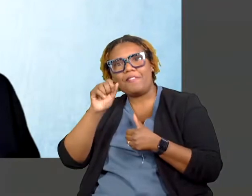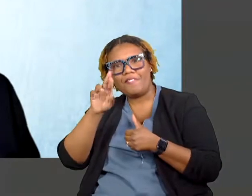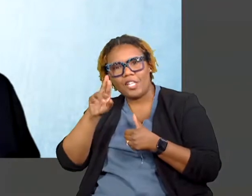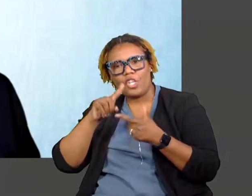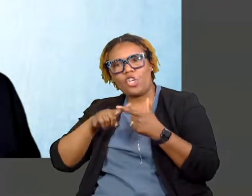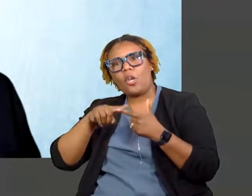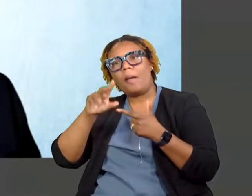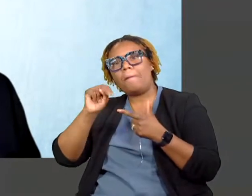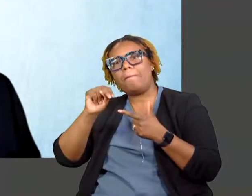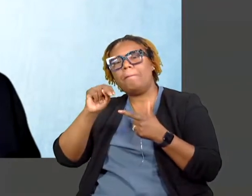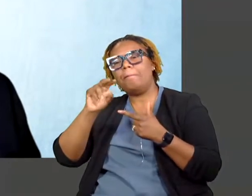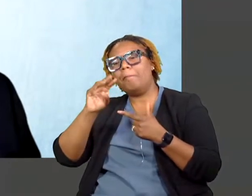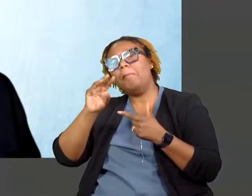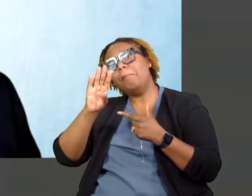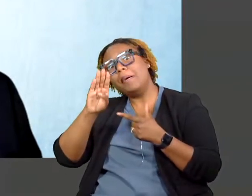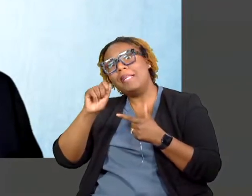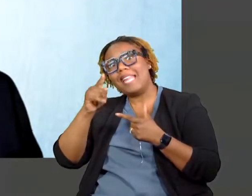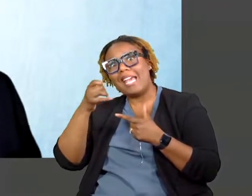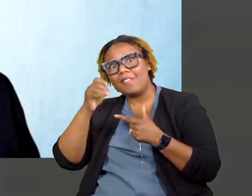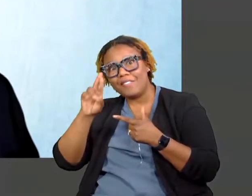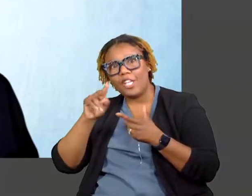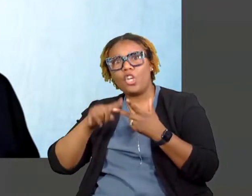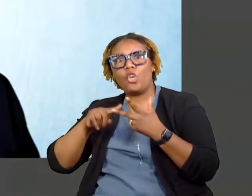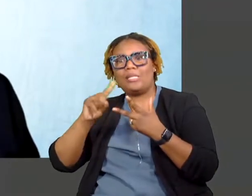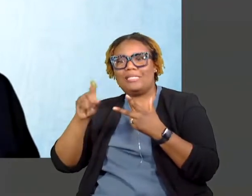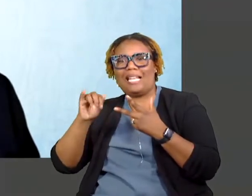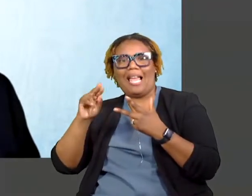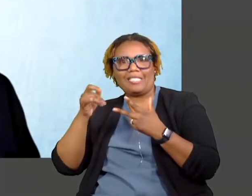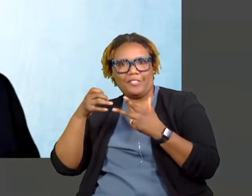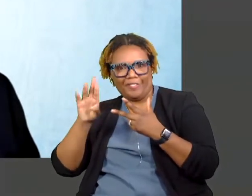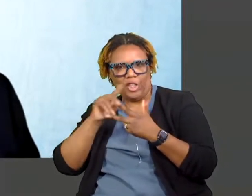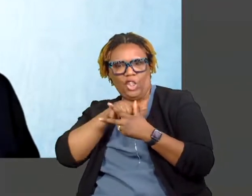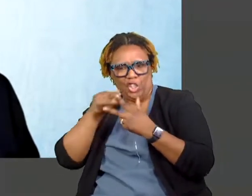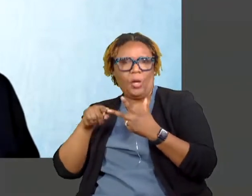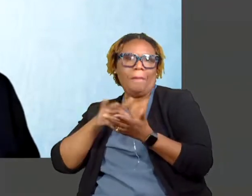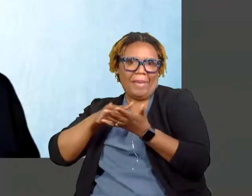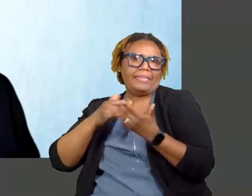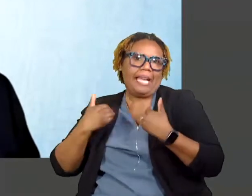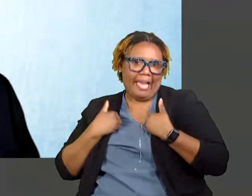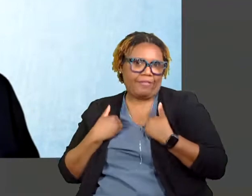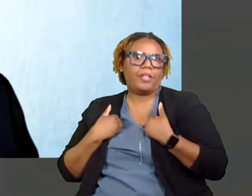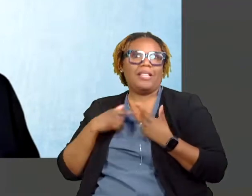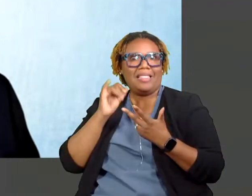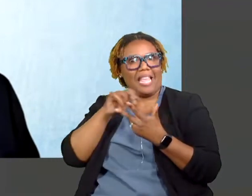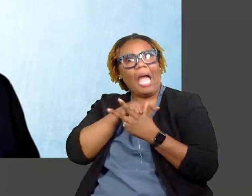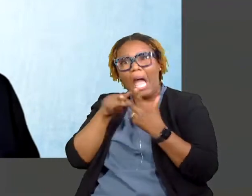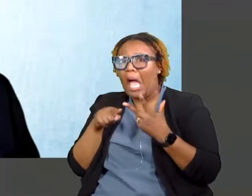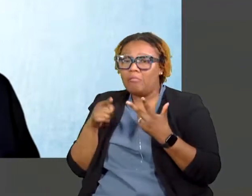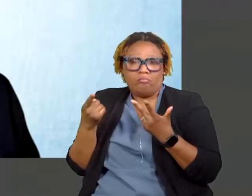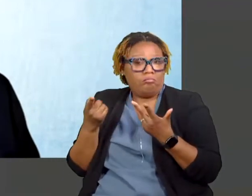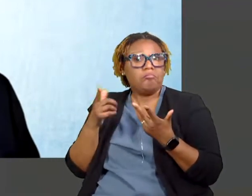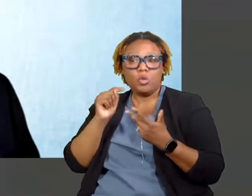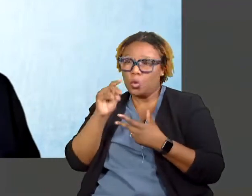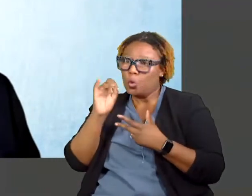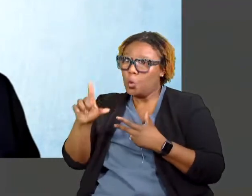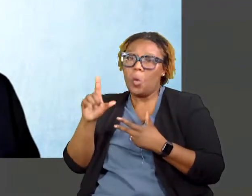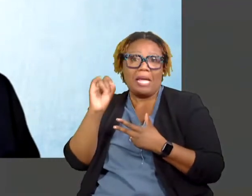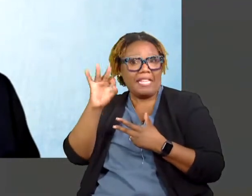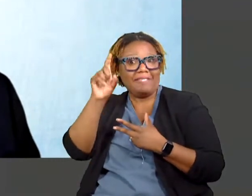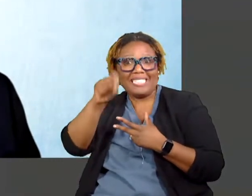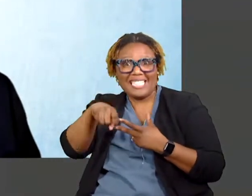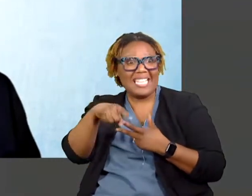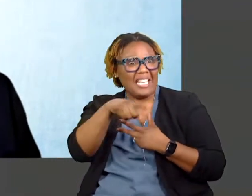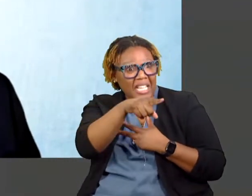baloxavir. Like oseltamivir, we would expect that all of these antivirals can be tools for us if we do see additional human